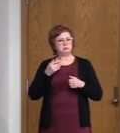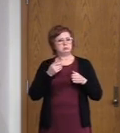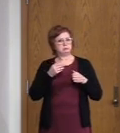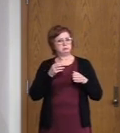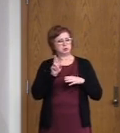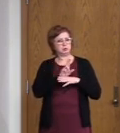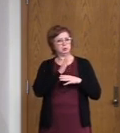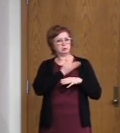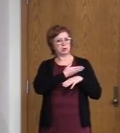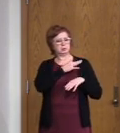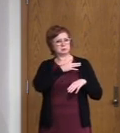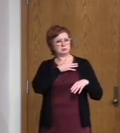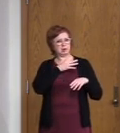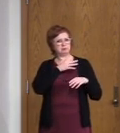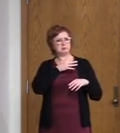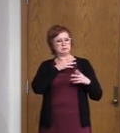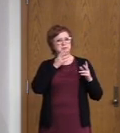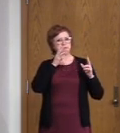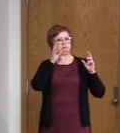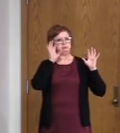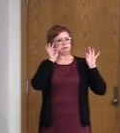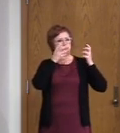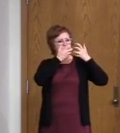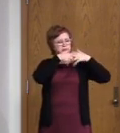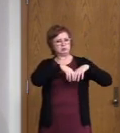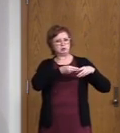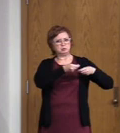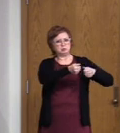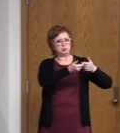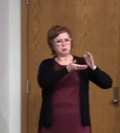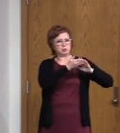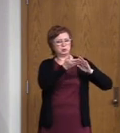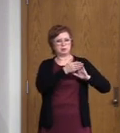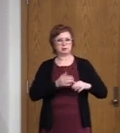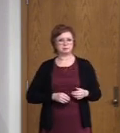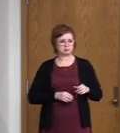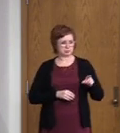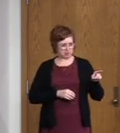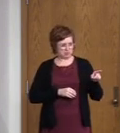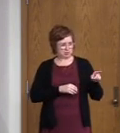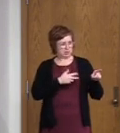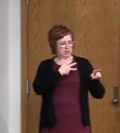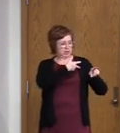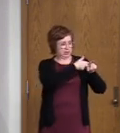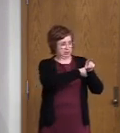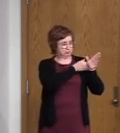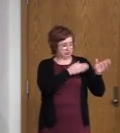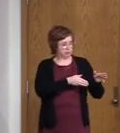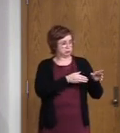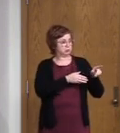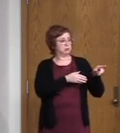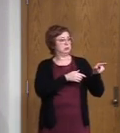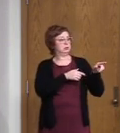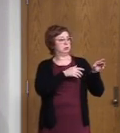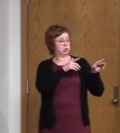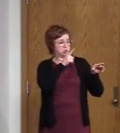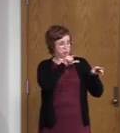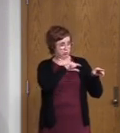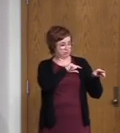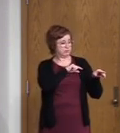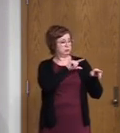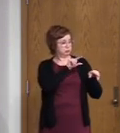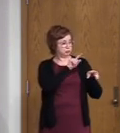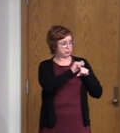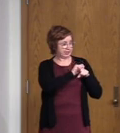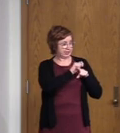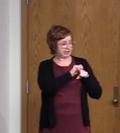that we have the same opportunity with immunization, so the people that actually can put the needle in arms, that's what they're doing. They're putting the needle in the arms. They're